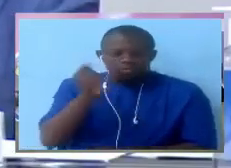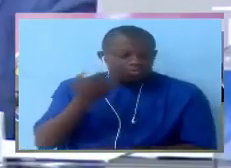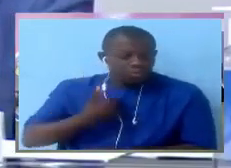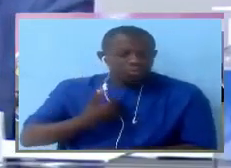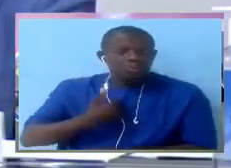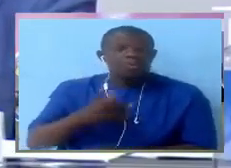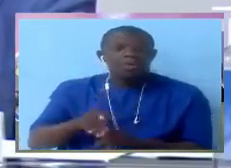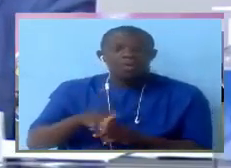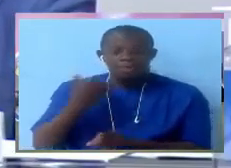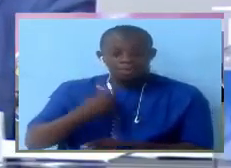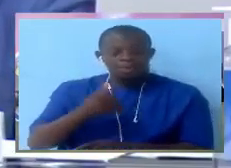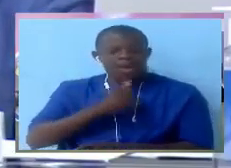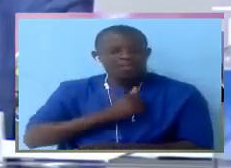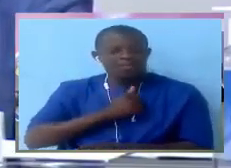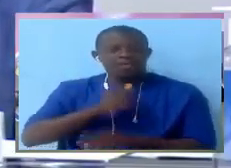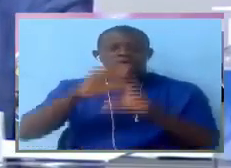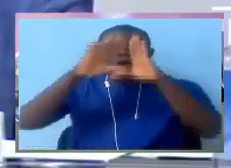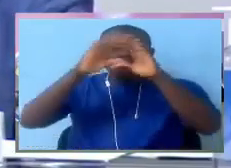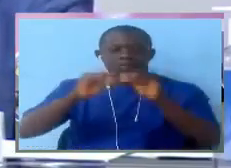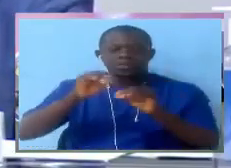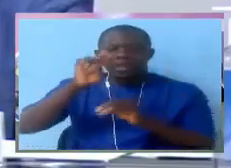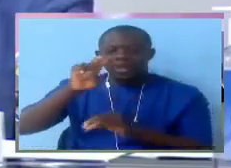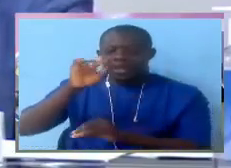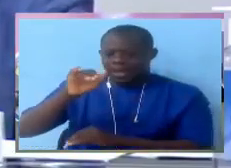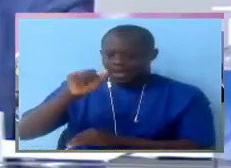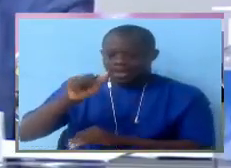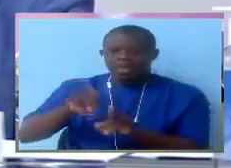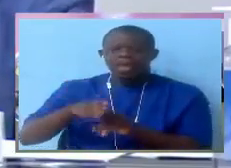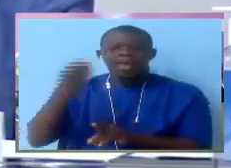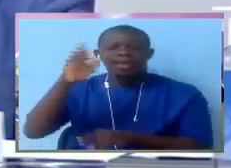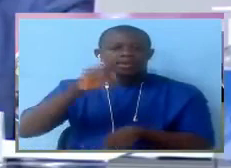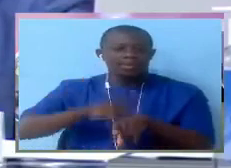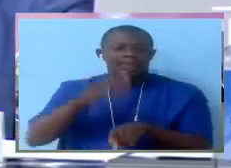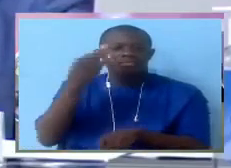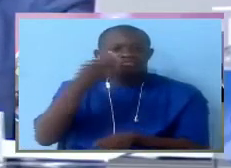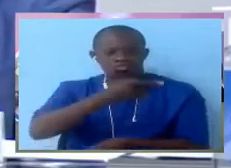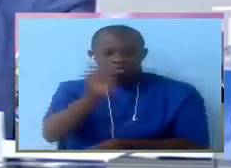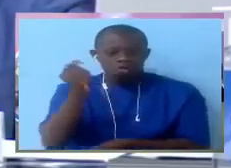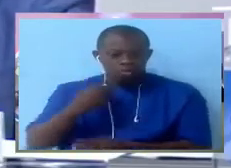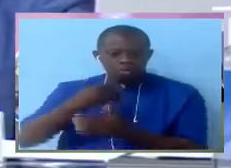the NIA whenever you people went out.